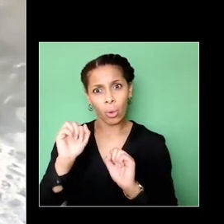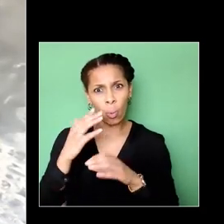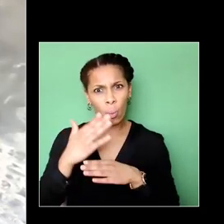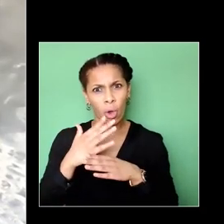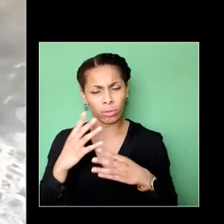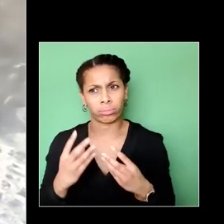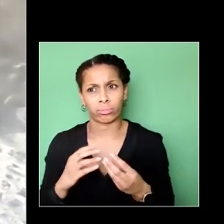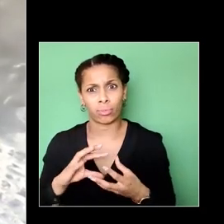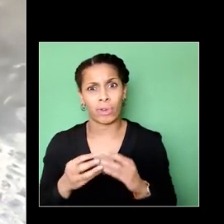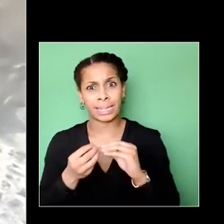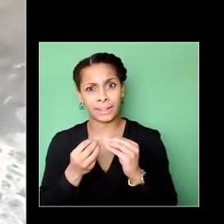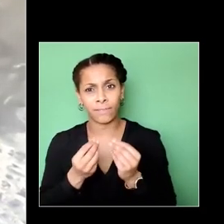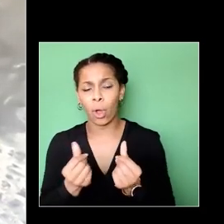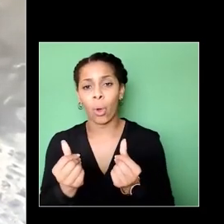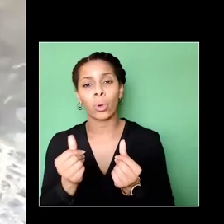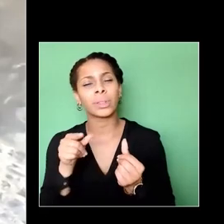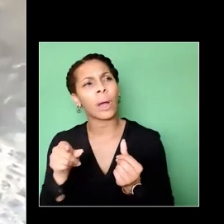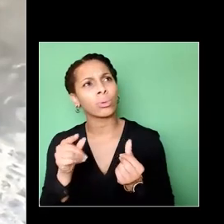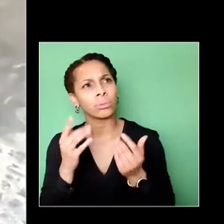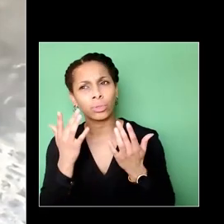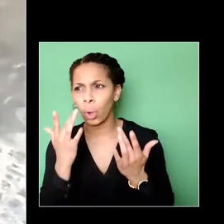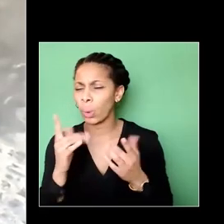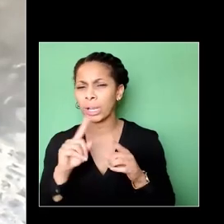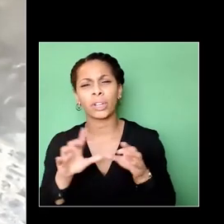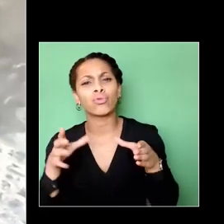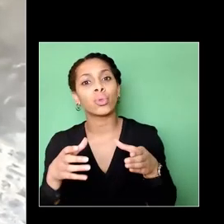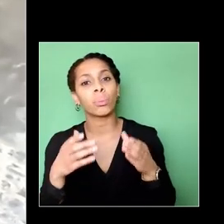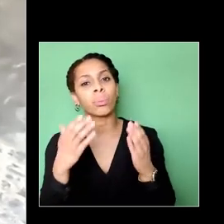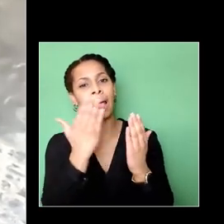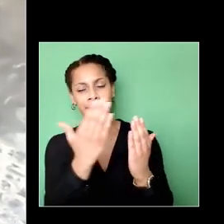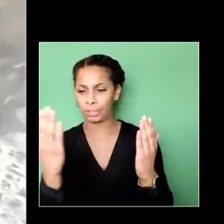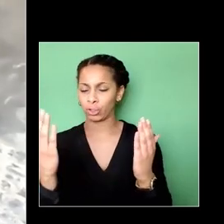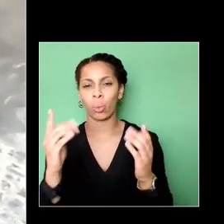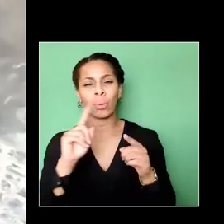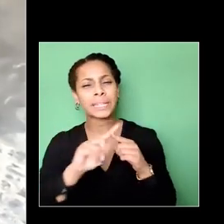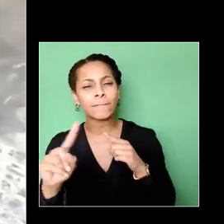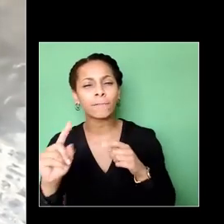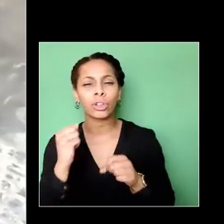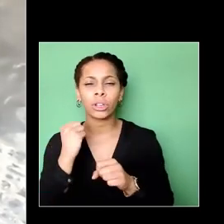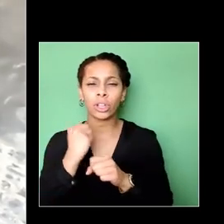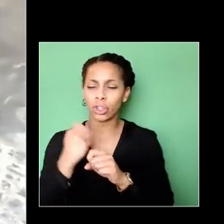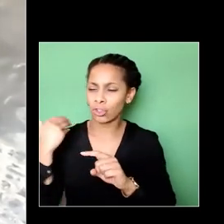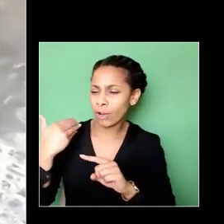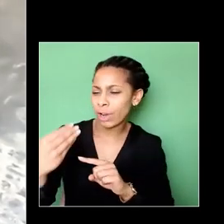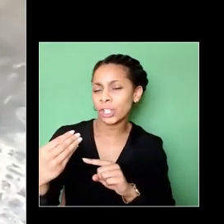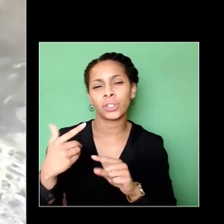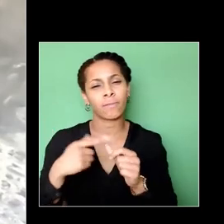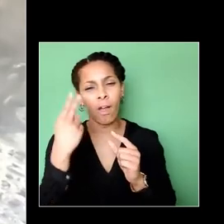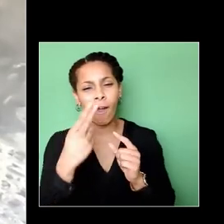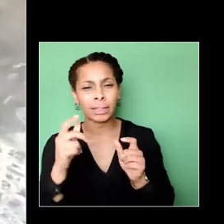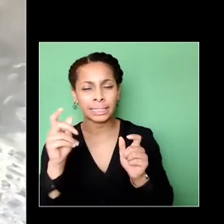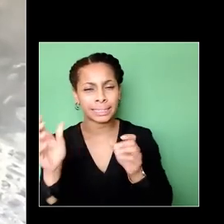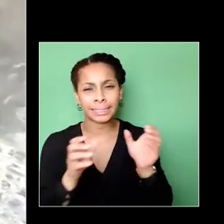examined in a group exhibition many ideas and themes that linked a generation of artists. And I feel those two moments,